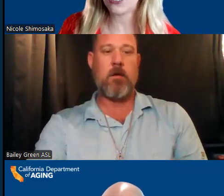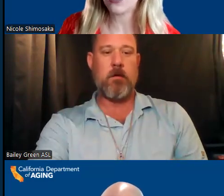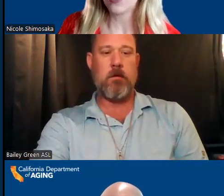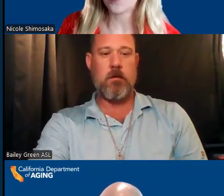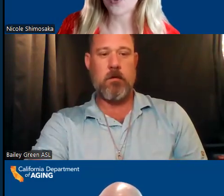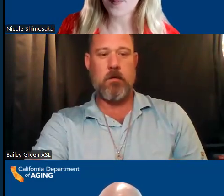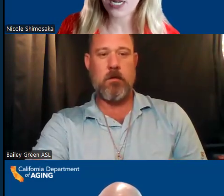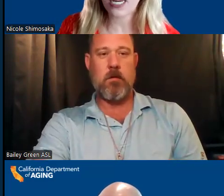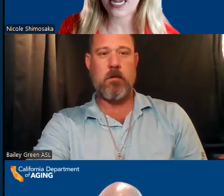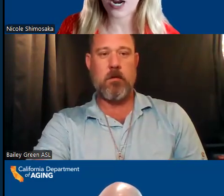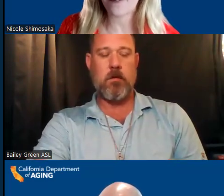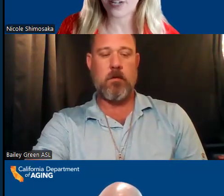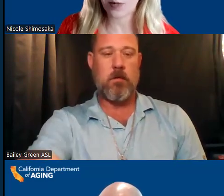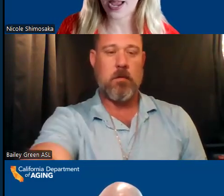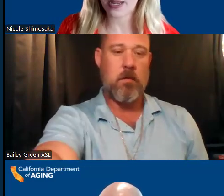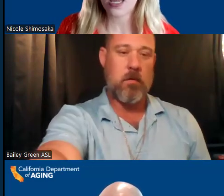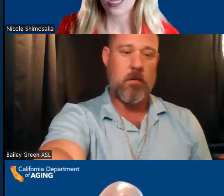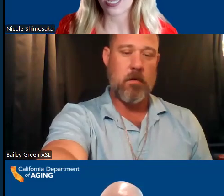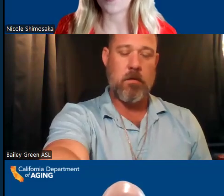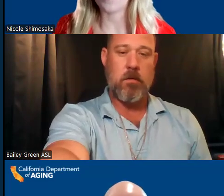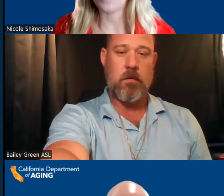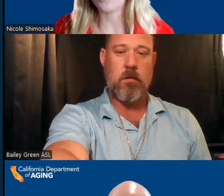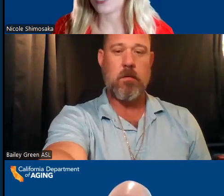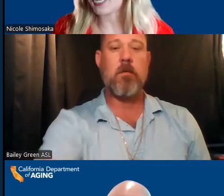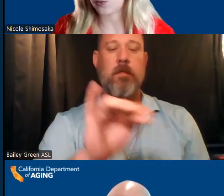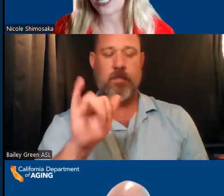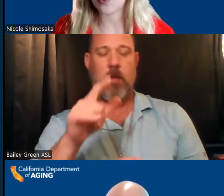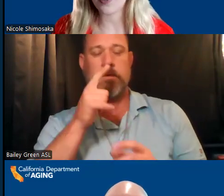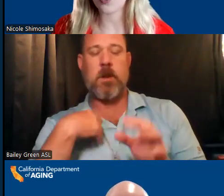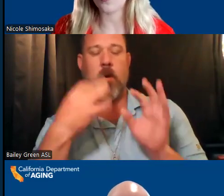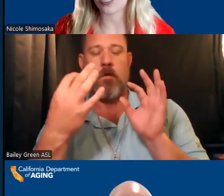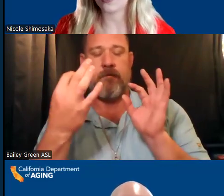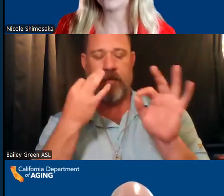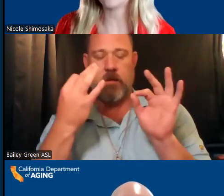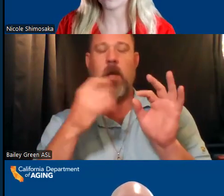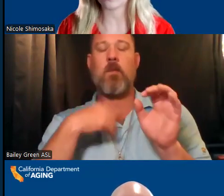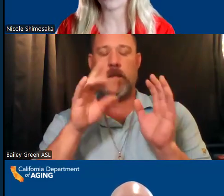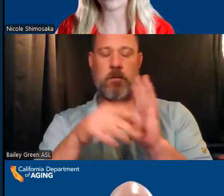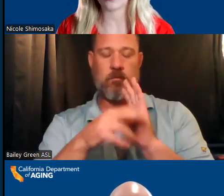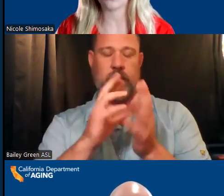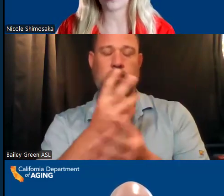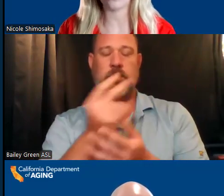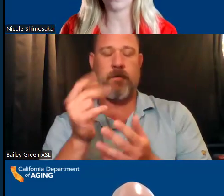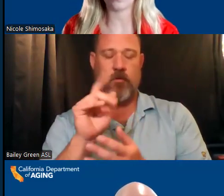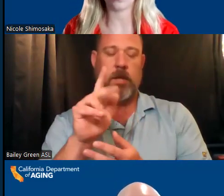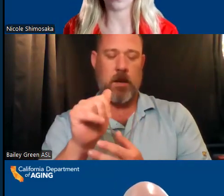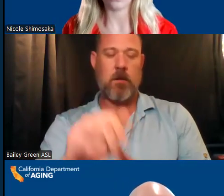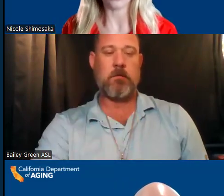aging, prominent in our feedback. But yes, we did review several data points for that as well.